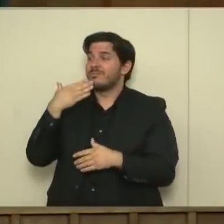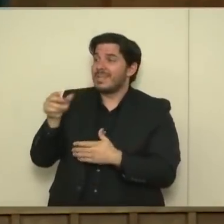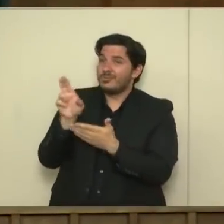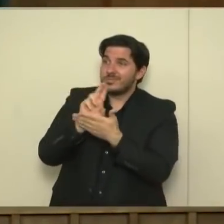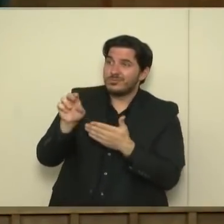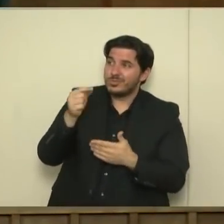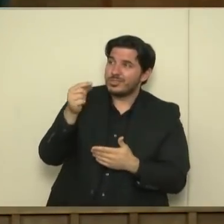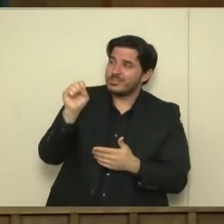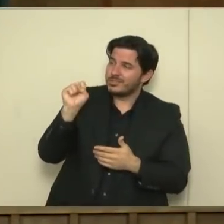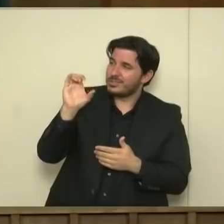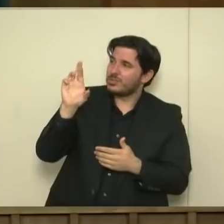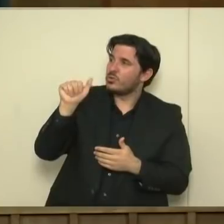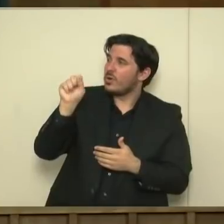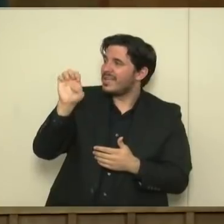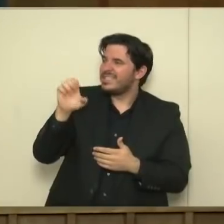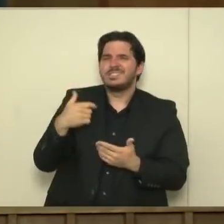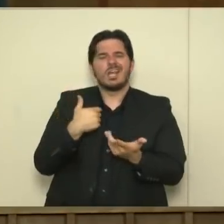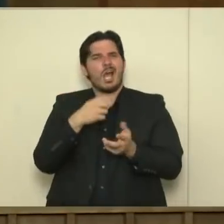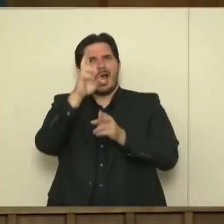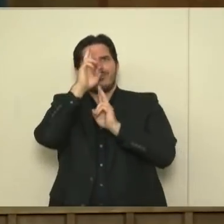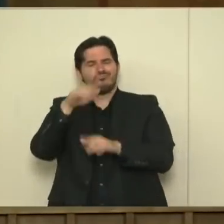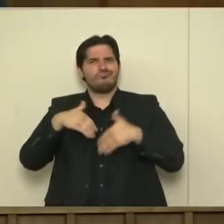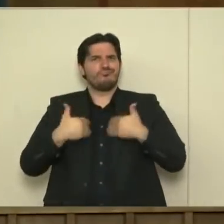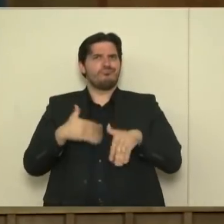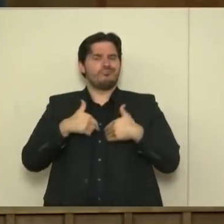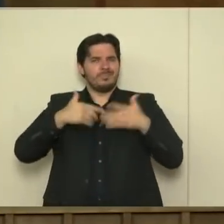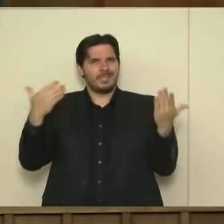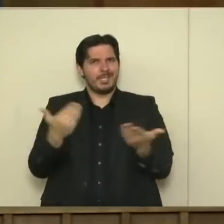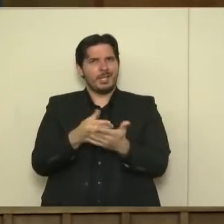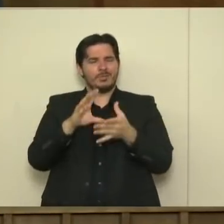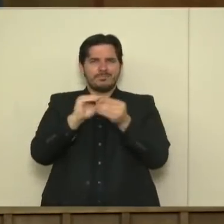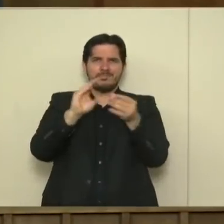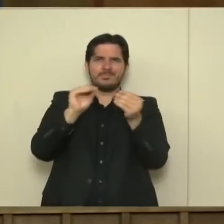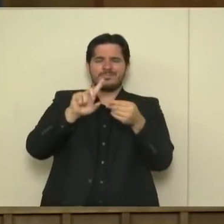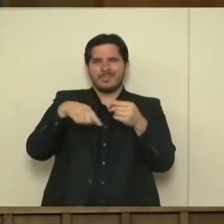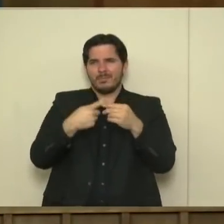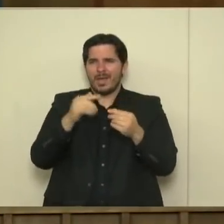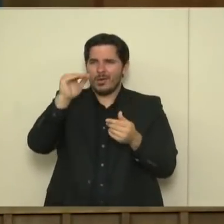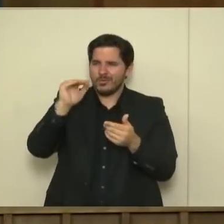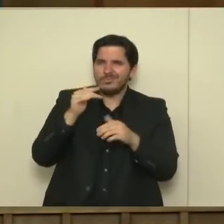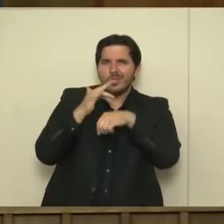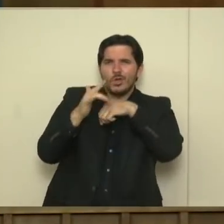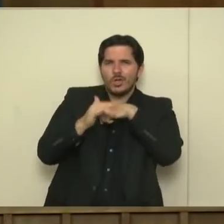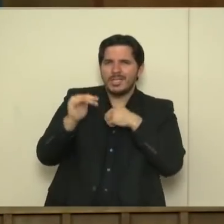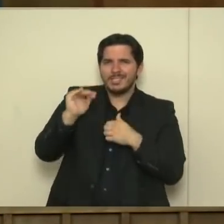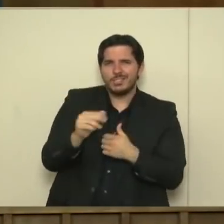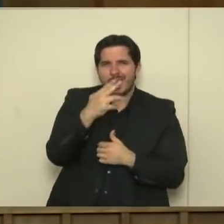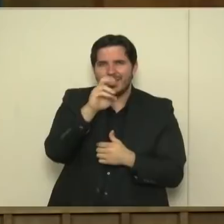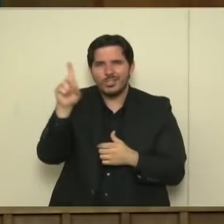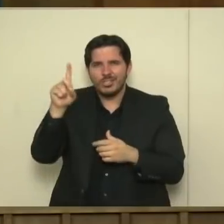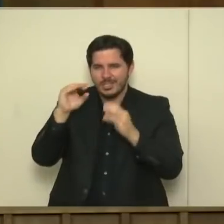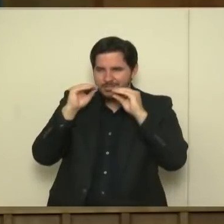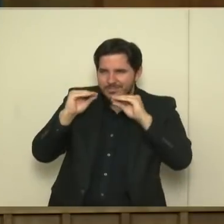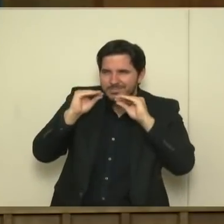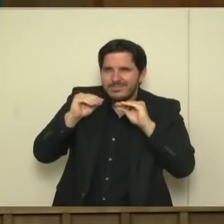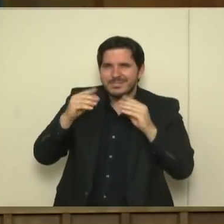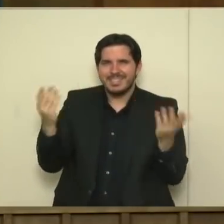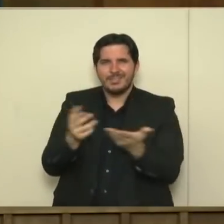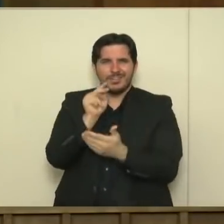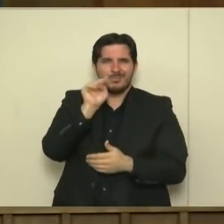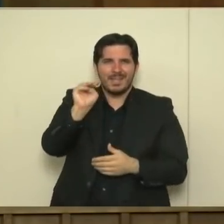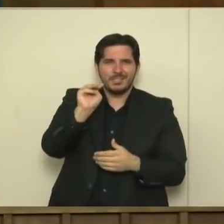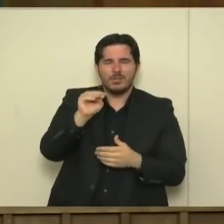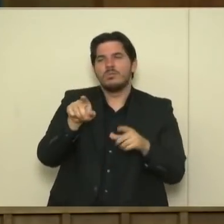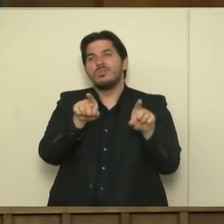childcare in New Mexico. I also want to give a very heartfelt thank you to the thousands of early childhood professionals who've been working in our